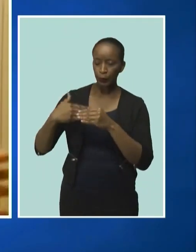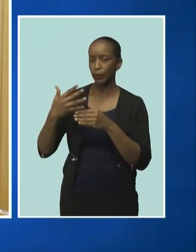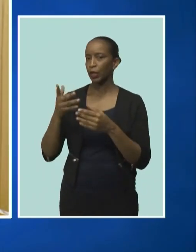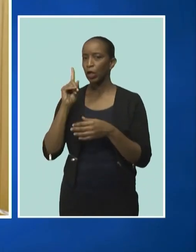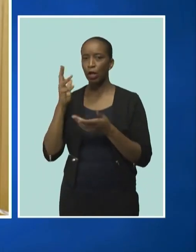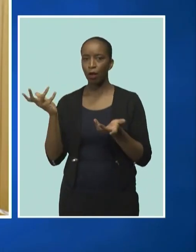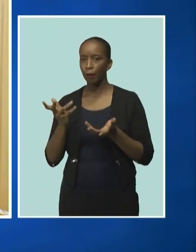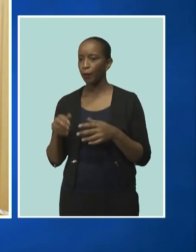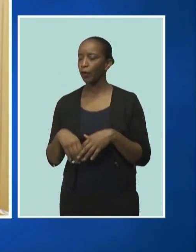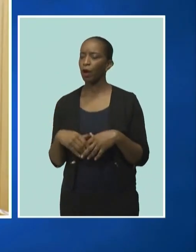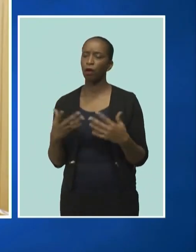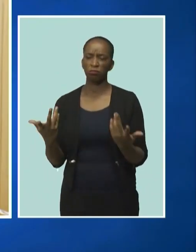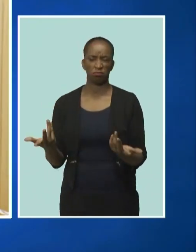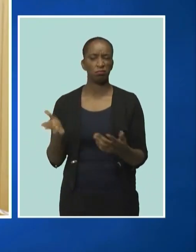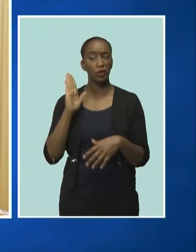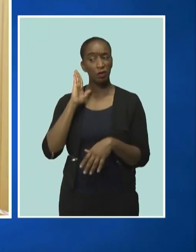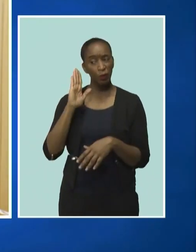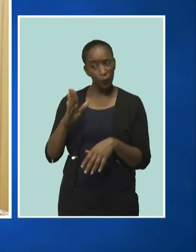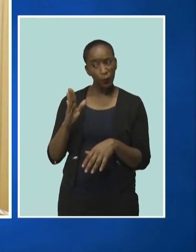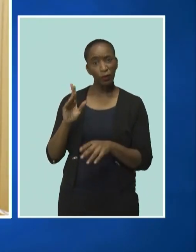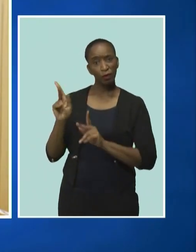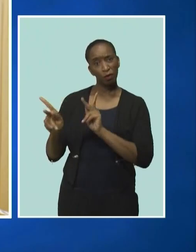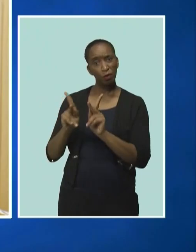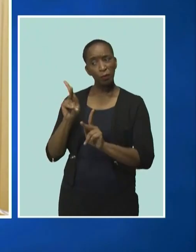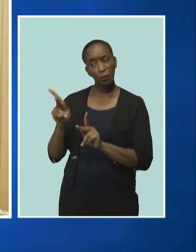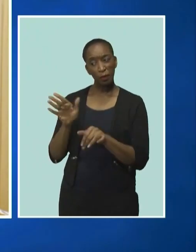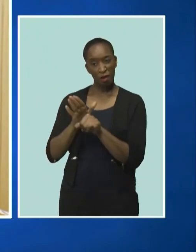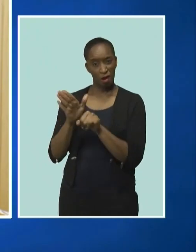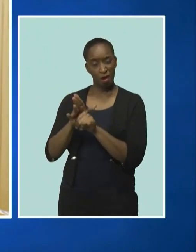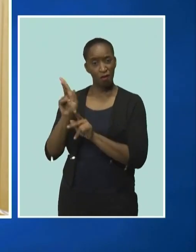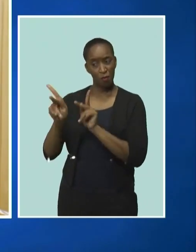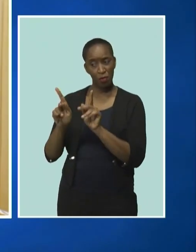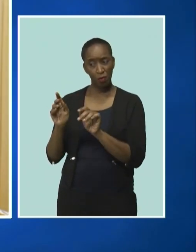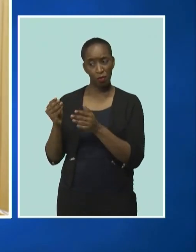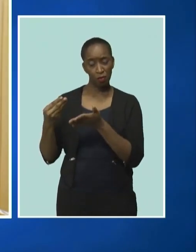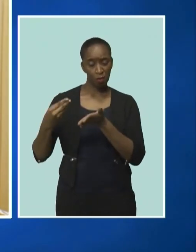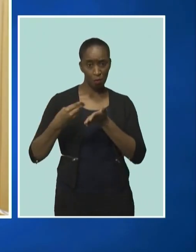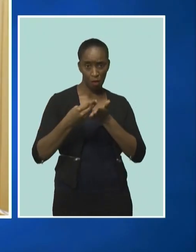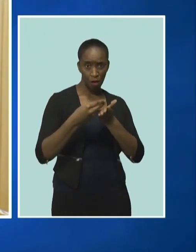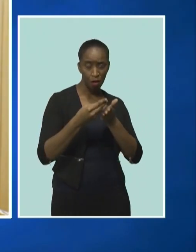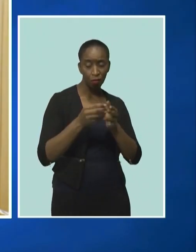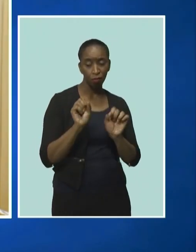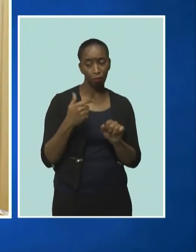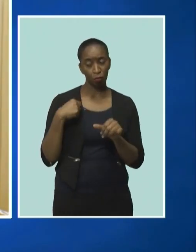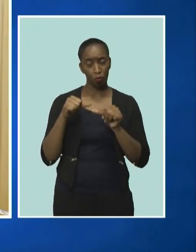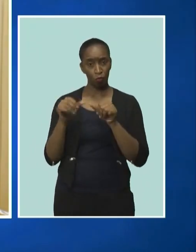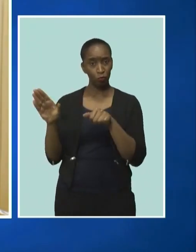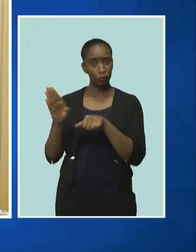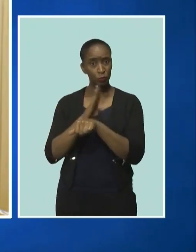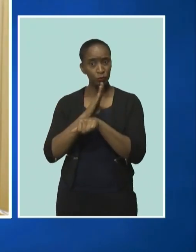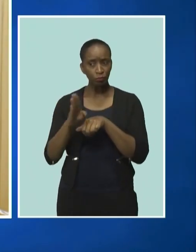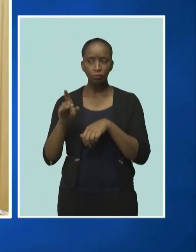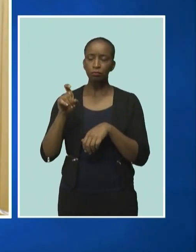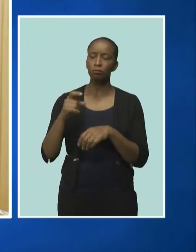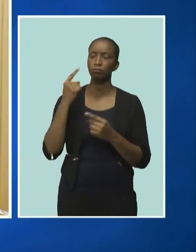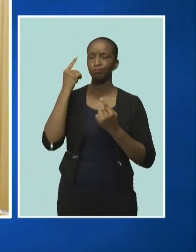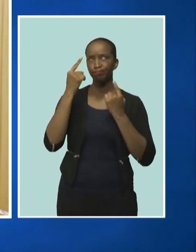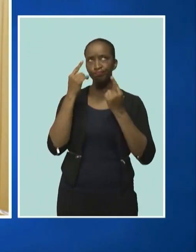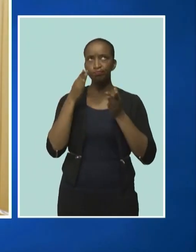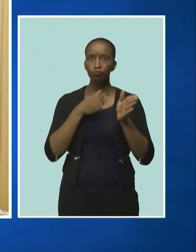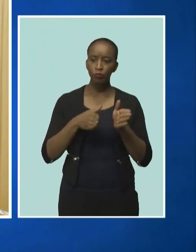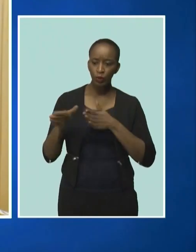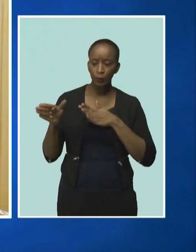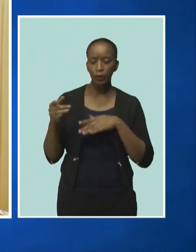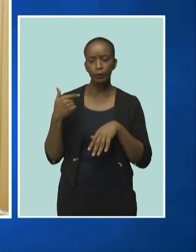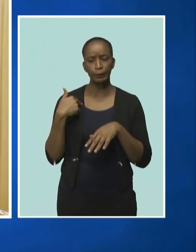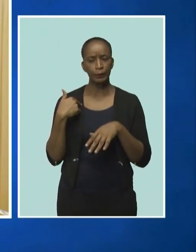and market studies and that kind of thing. So they've really helped to tailor you into thinking what your business model will look like and how you